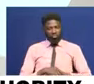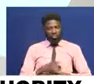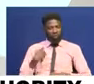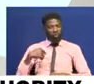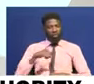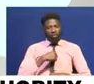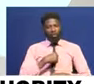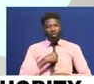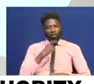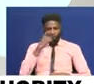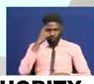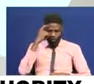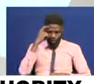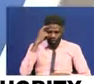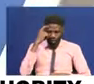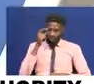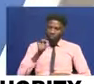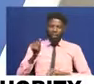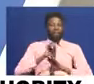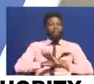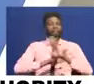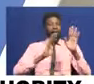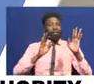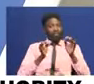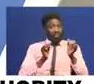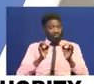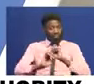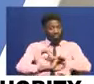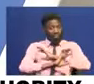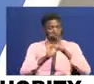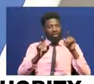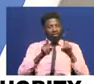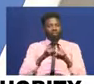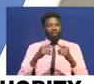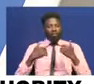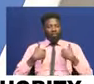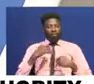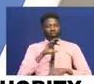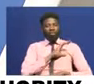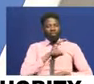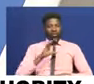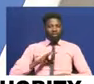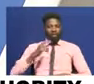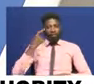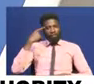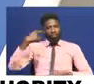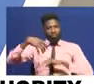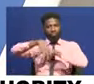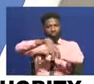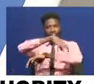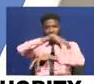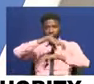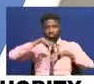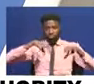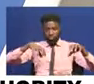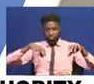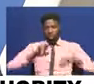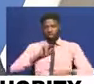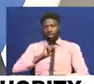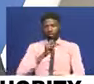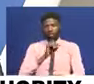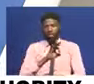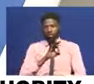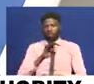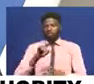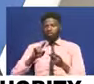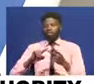genuine bills. That has to be clear. Mm-hmm. All right? And we have got a transition committee which is in place, which also had got the mandate of being able to